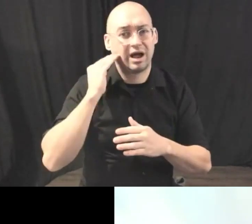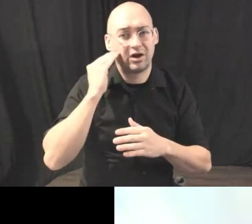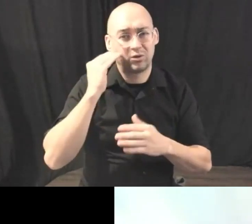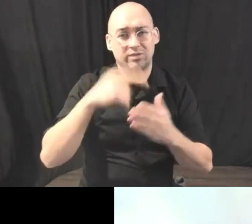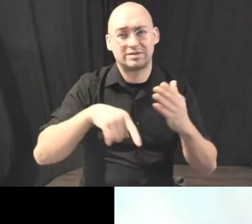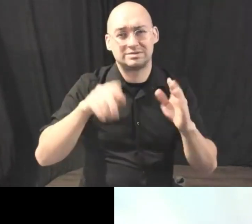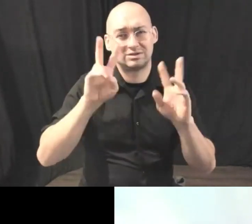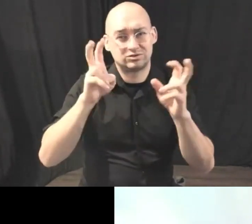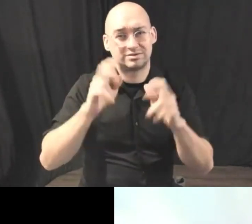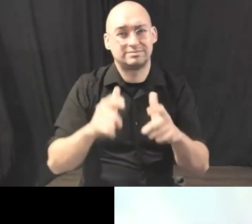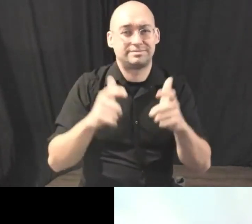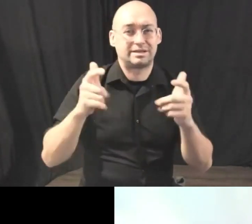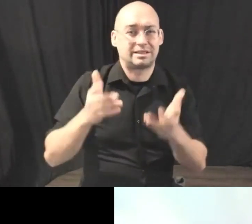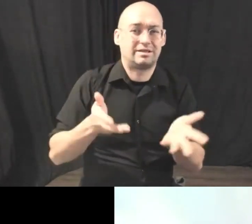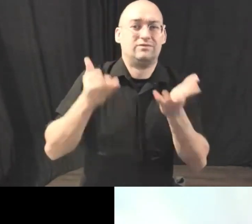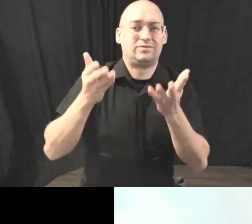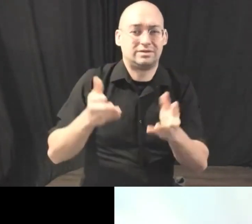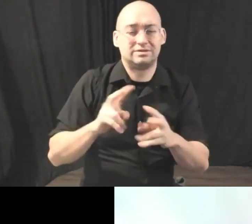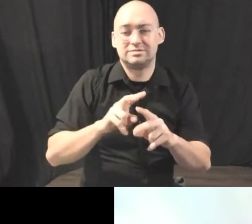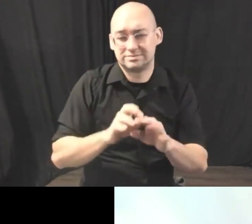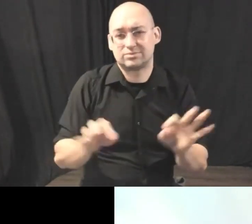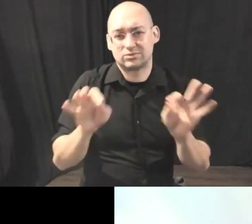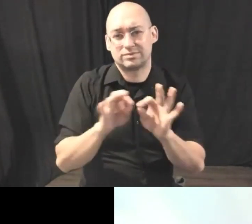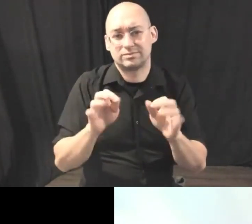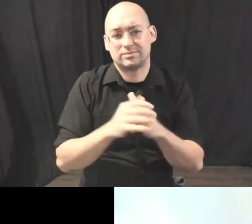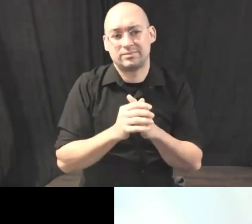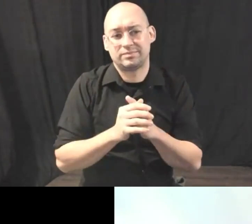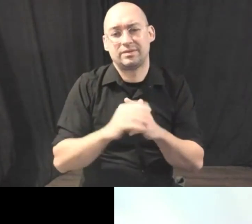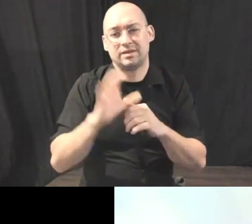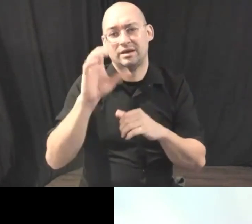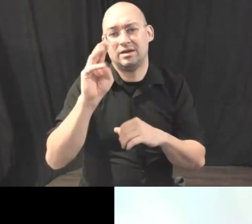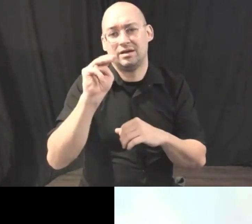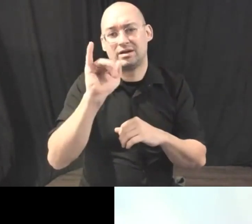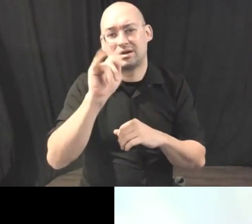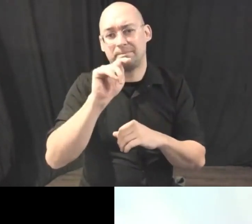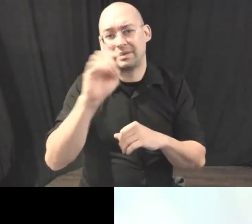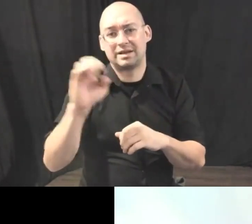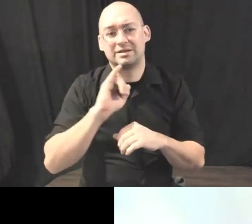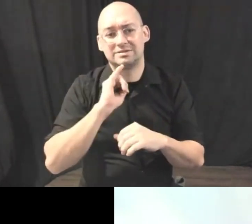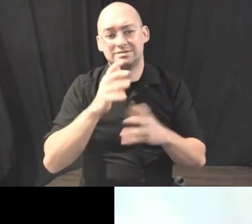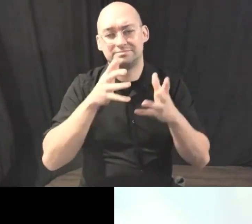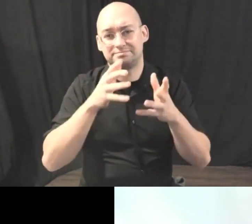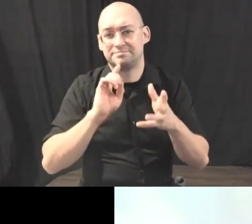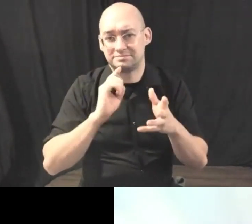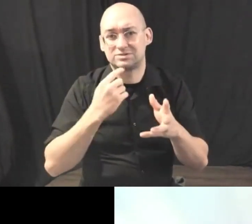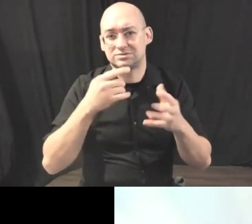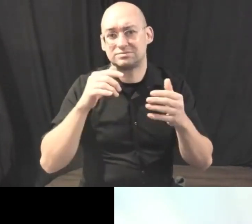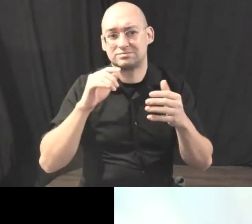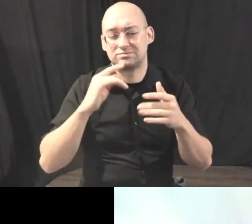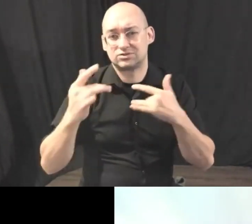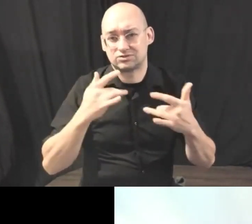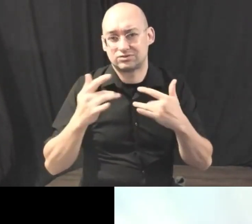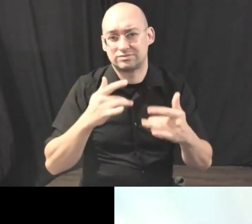lift, but really critical. And the committee remains concerned. I think you may have heard this, that and even today,